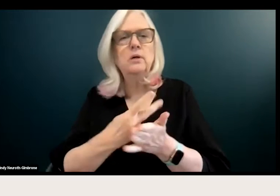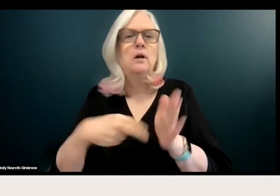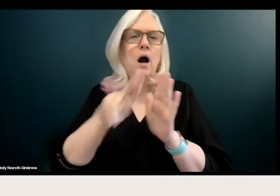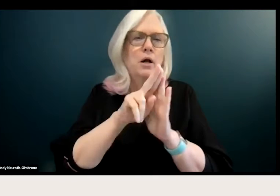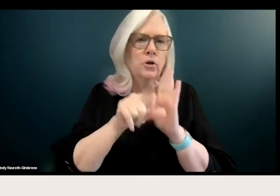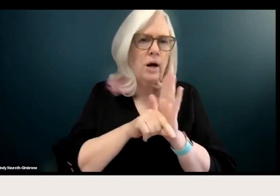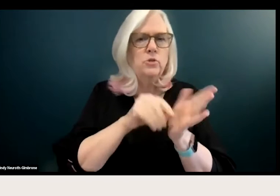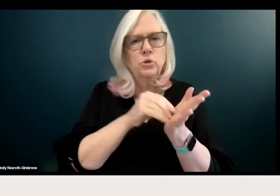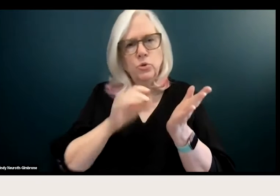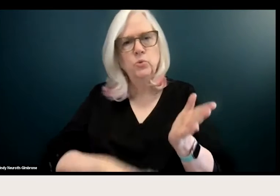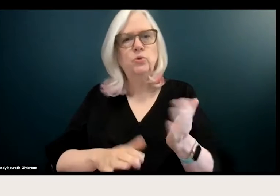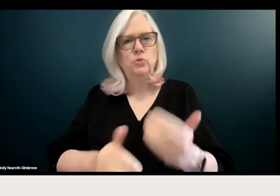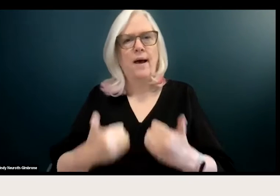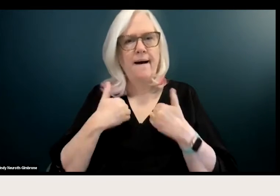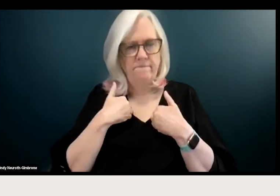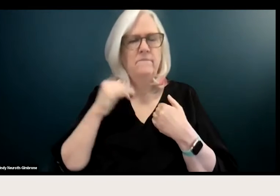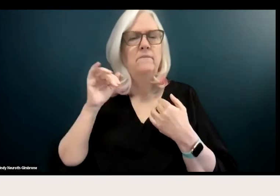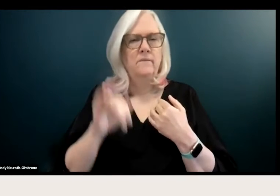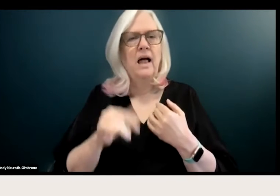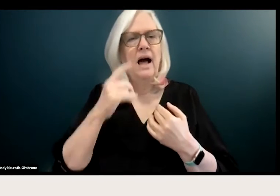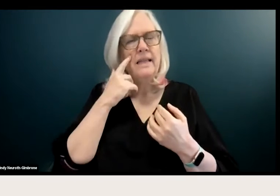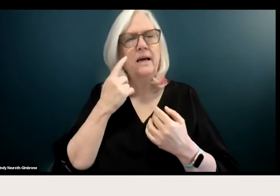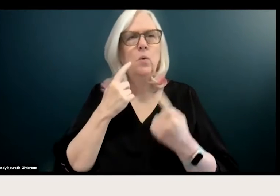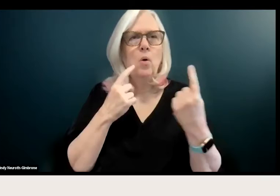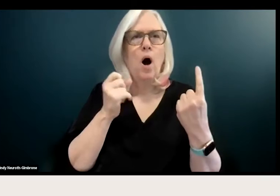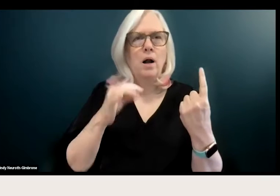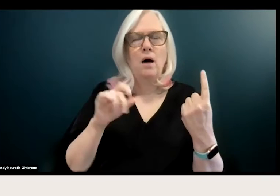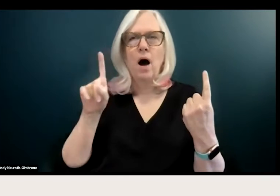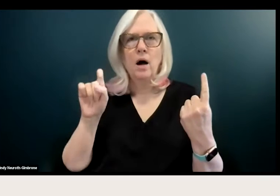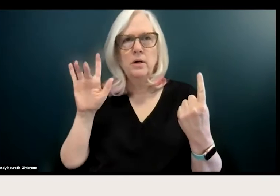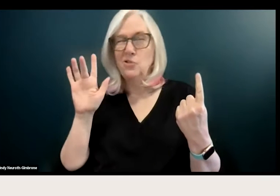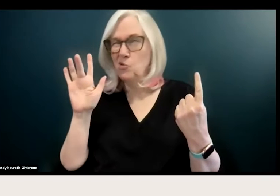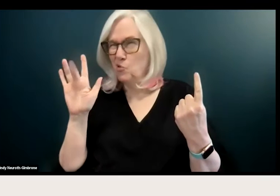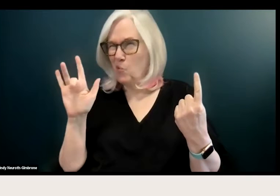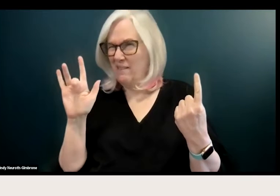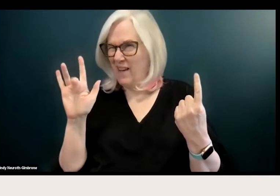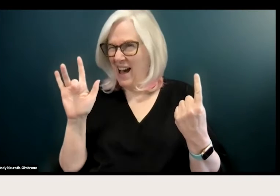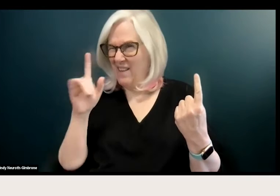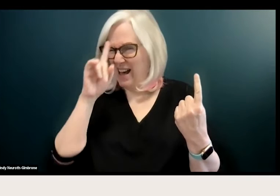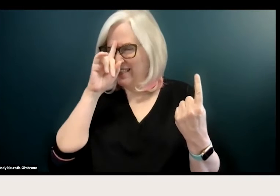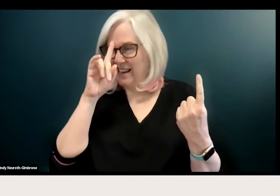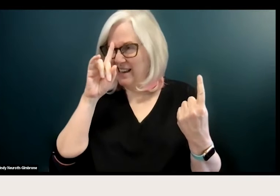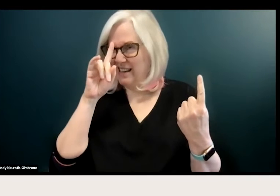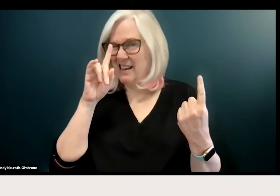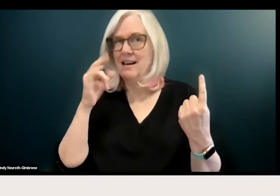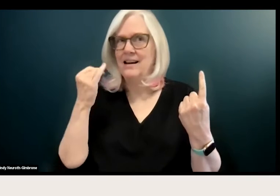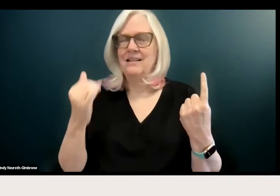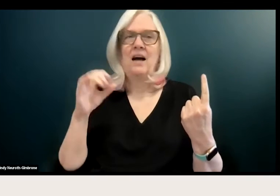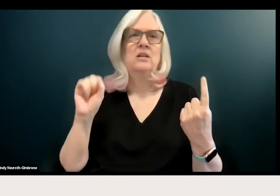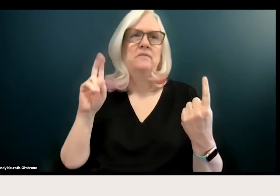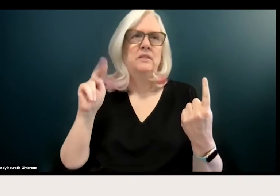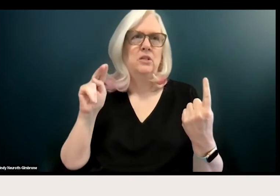have. So I think we're I think there's 125 currently. That sounds about right. Yeah. It sounds about